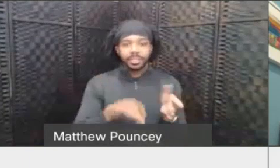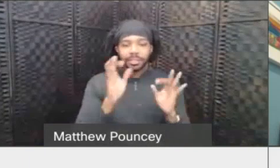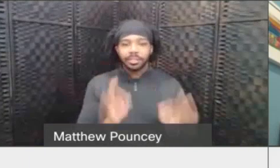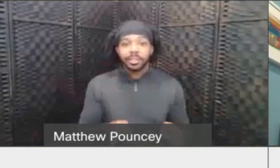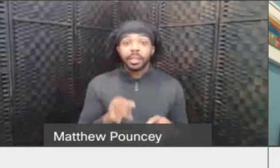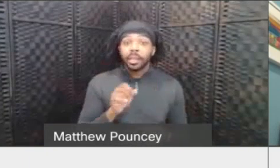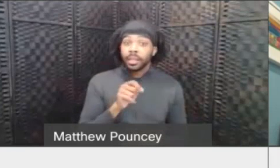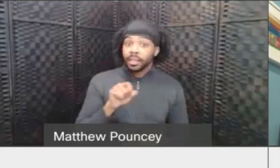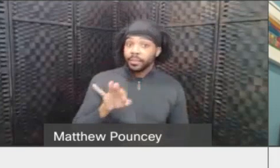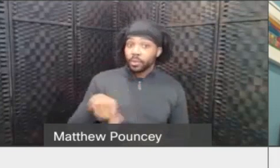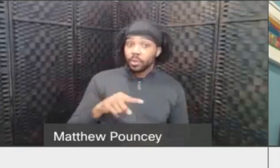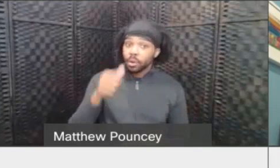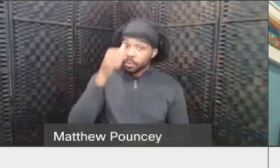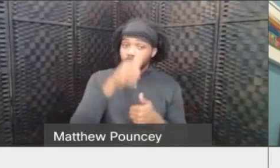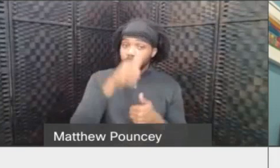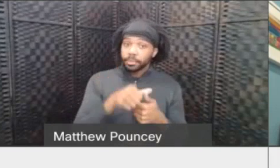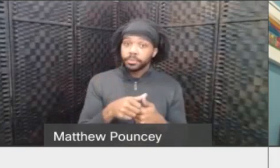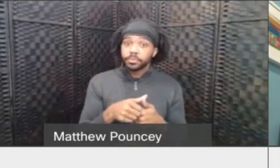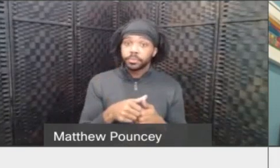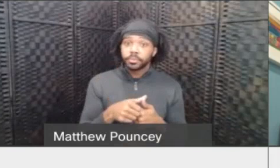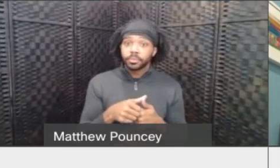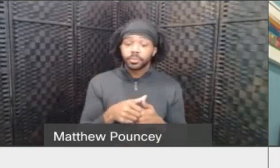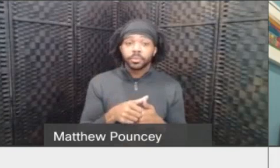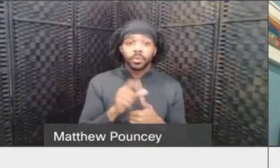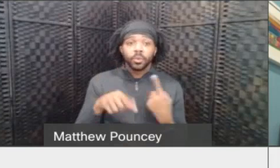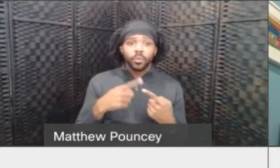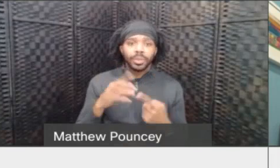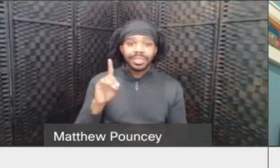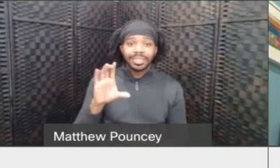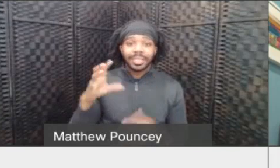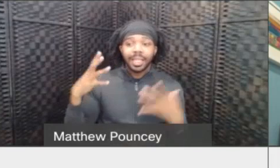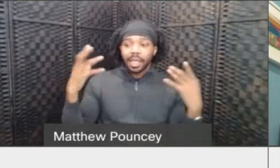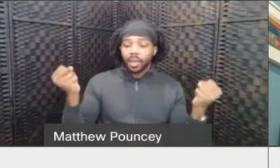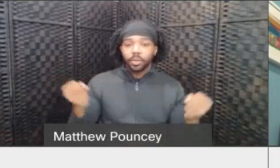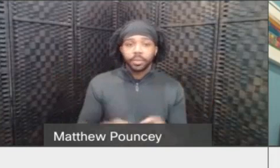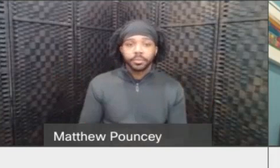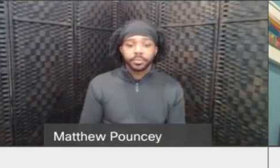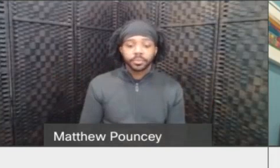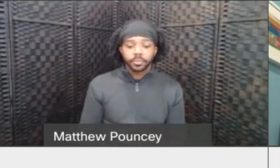people recall, when DC Health